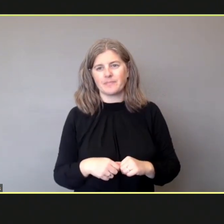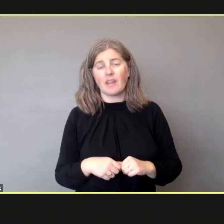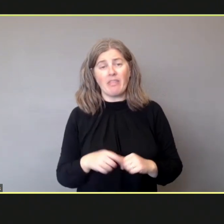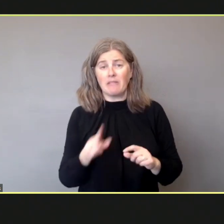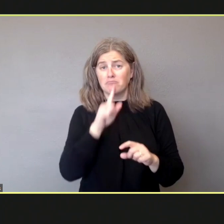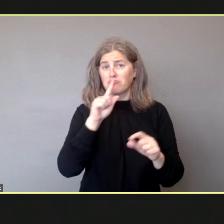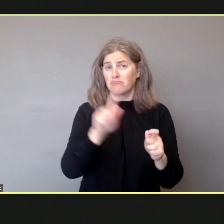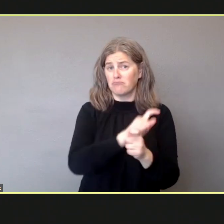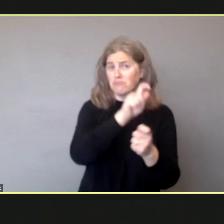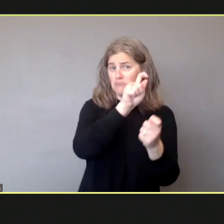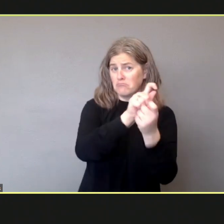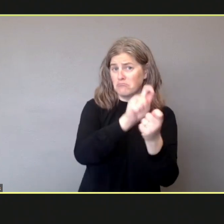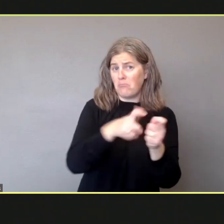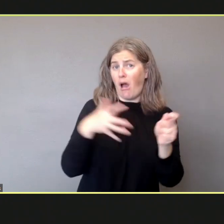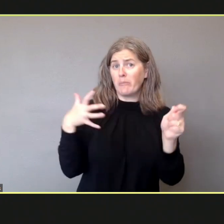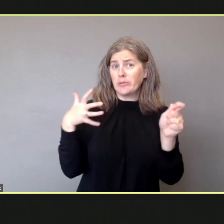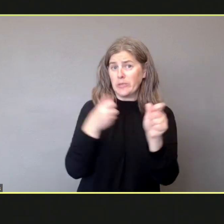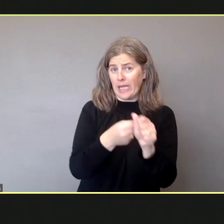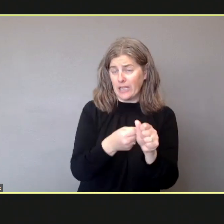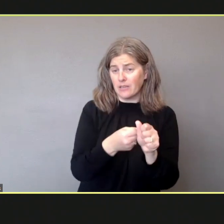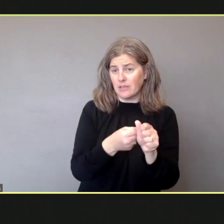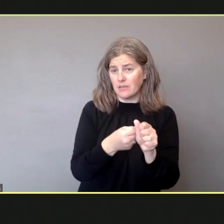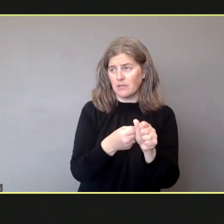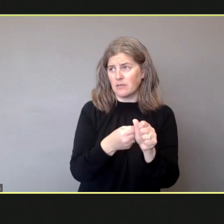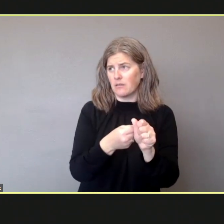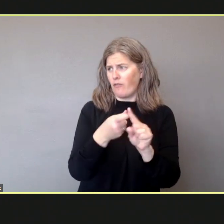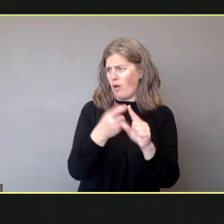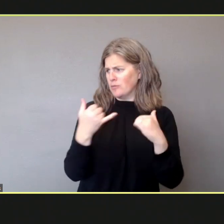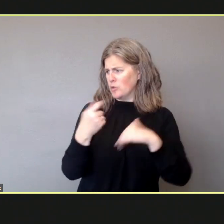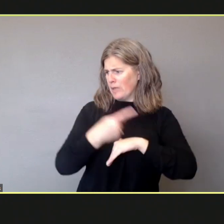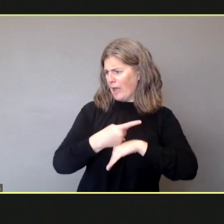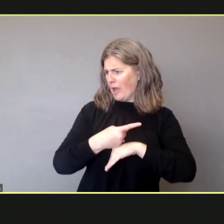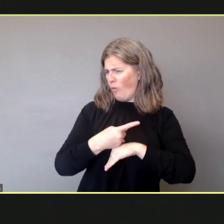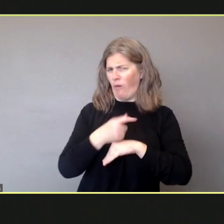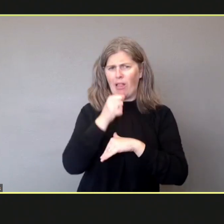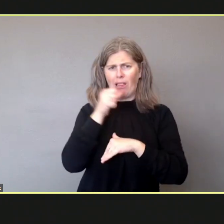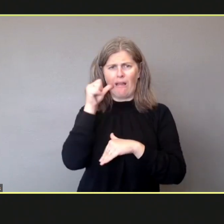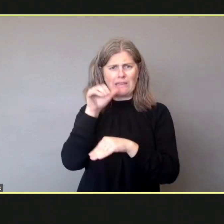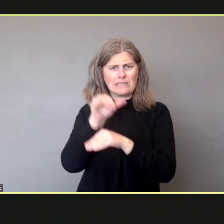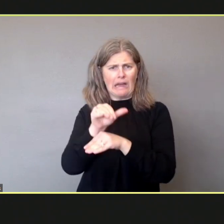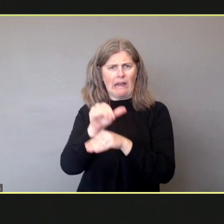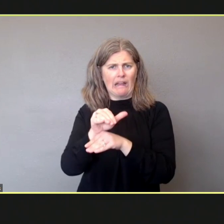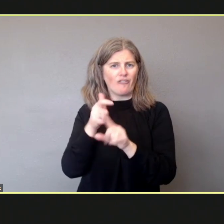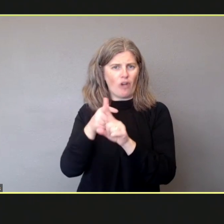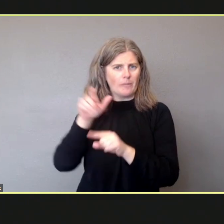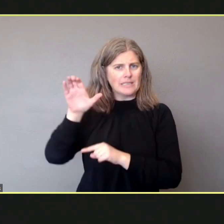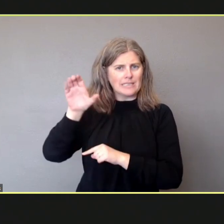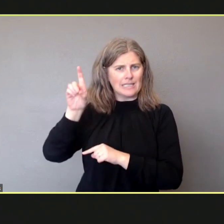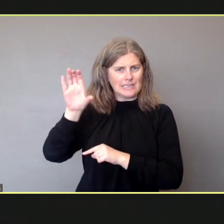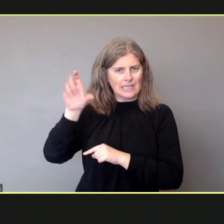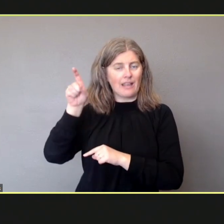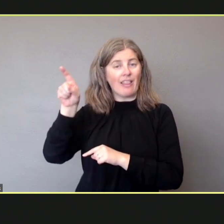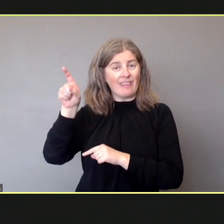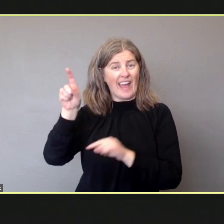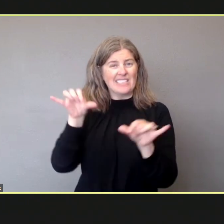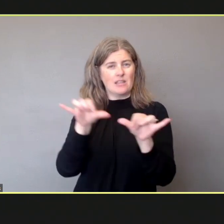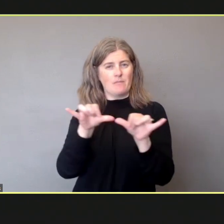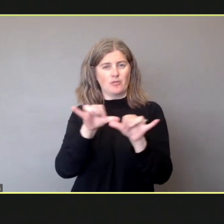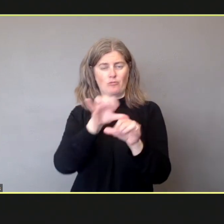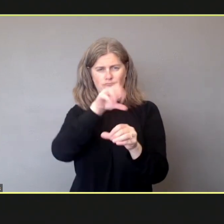accurate and up to date, I believe, from today, or at least last night, from the CDC. And that's the measure that takes